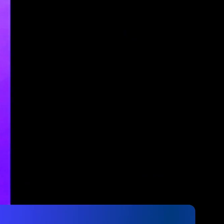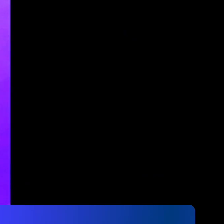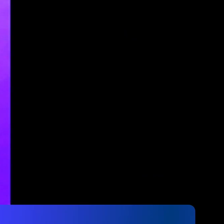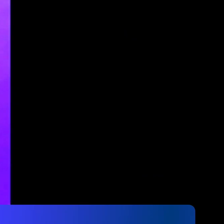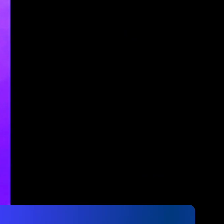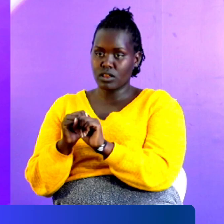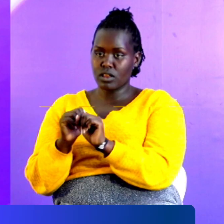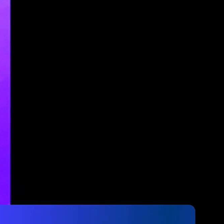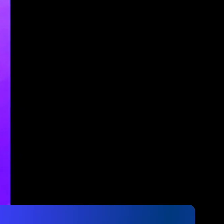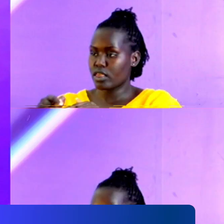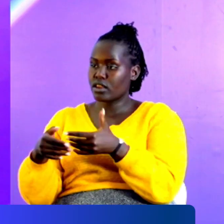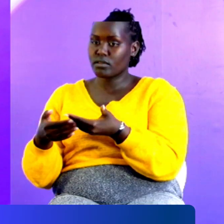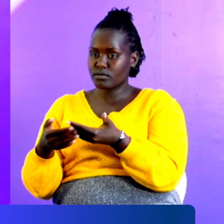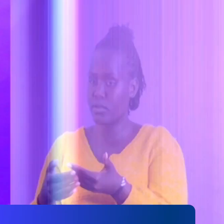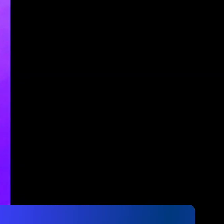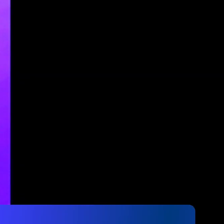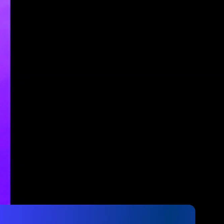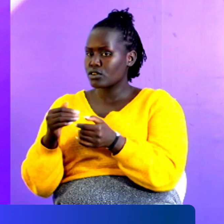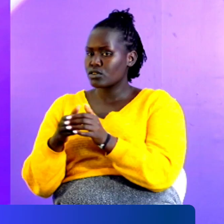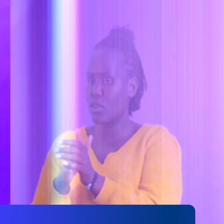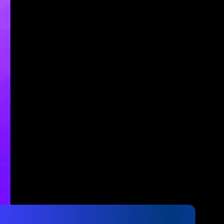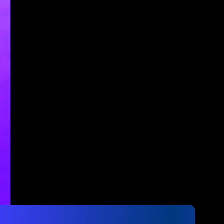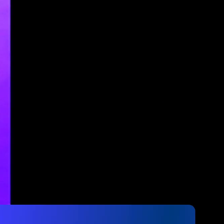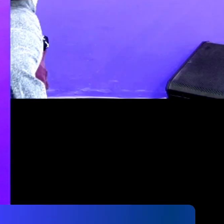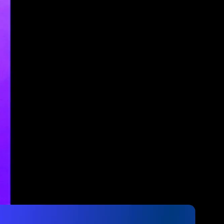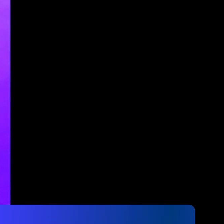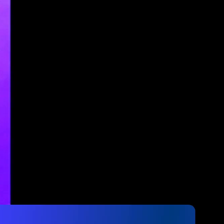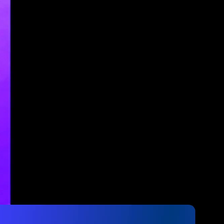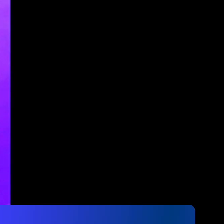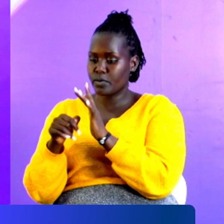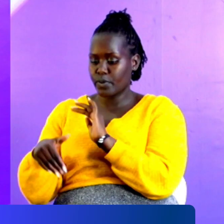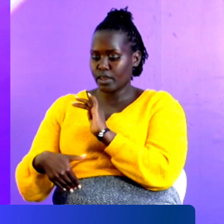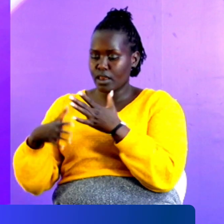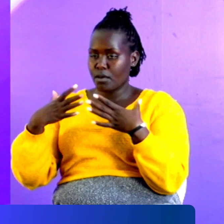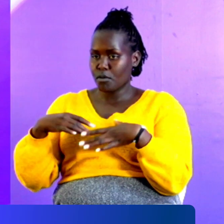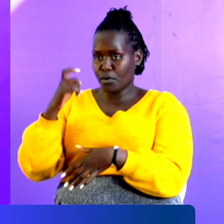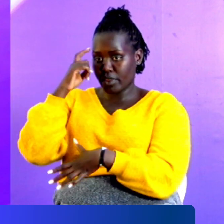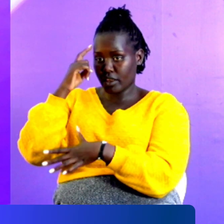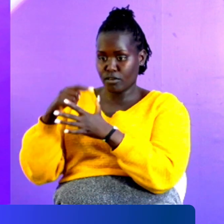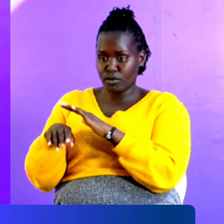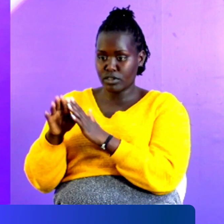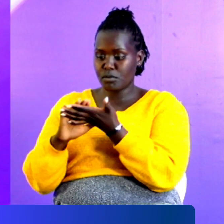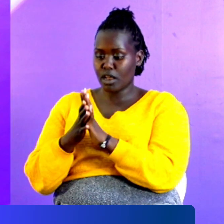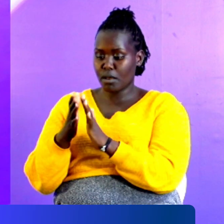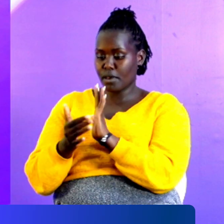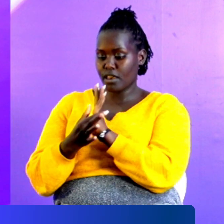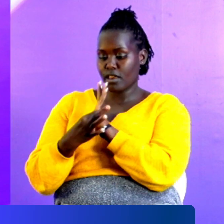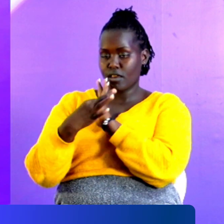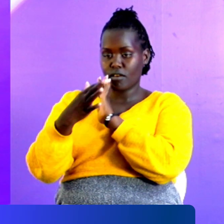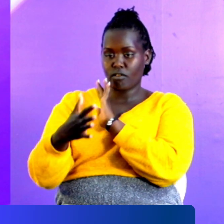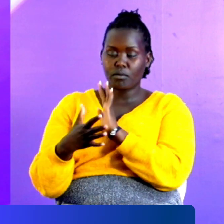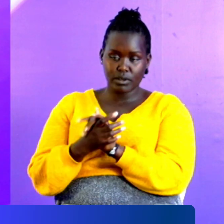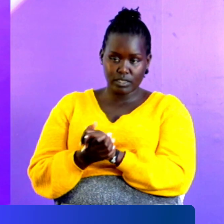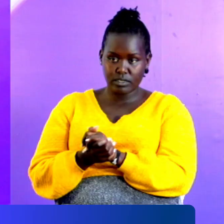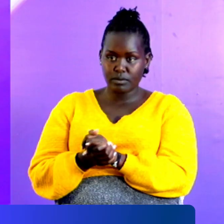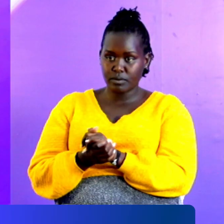how are you No. going to keep everyone else No, intact? but no Another way. problem Yes. is young people thinking that being famous is now equivalent